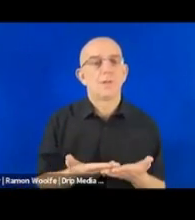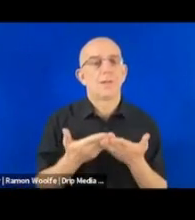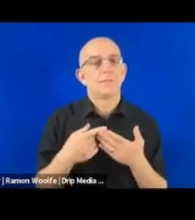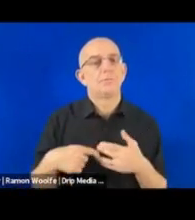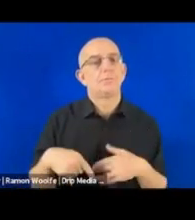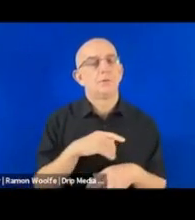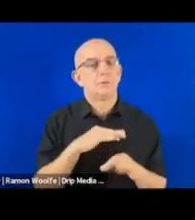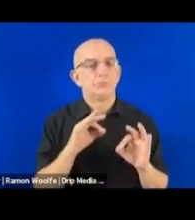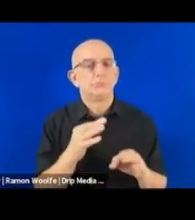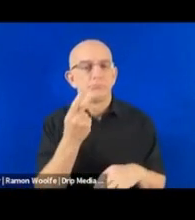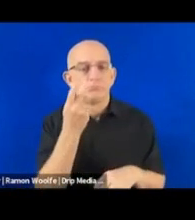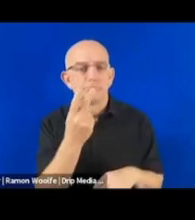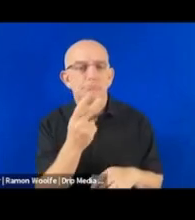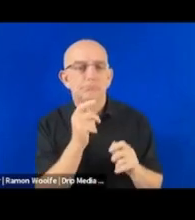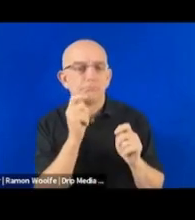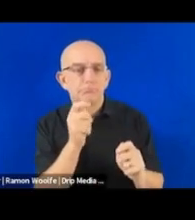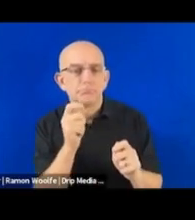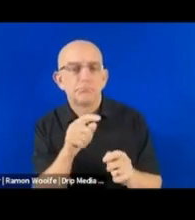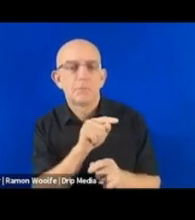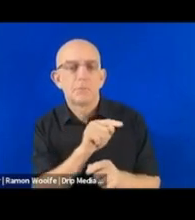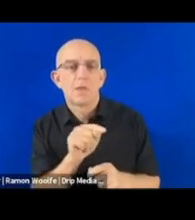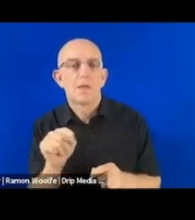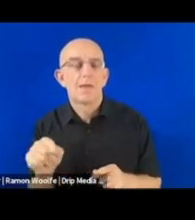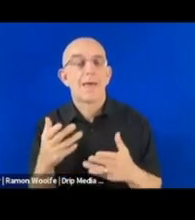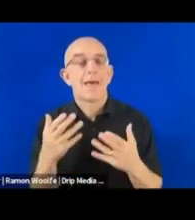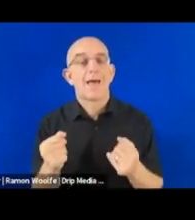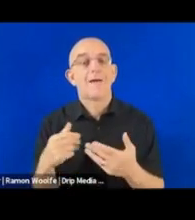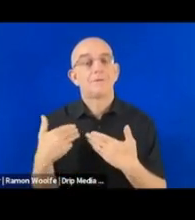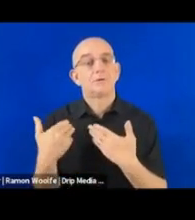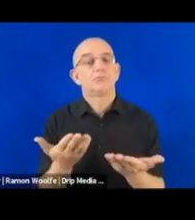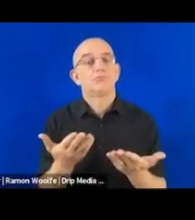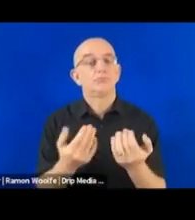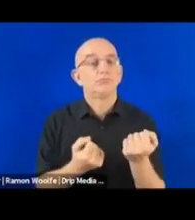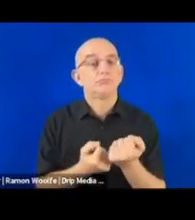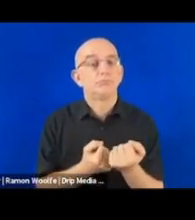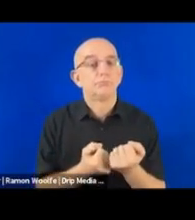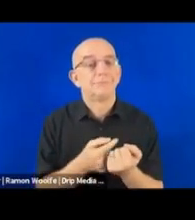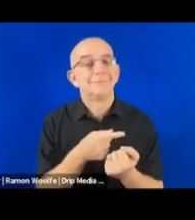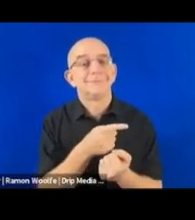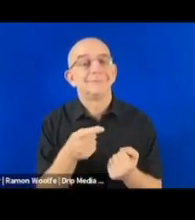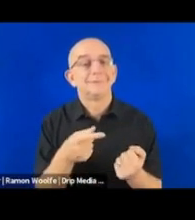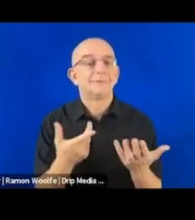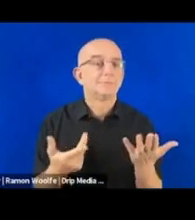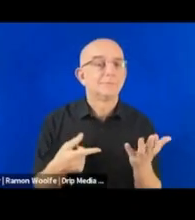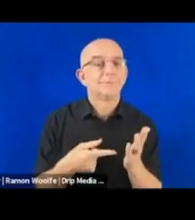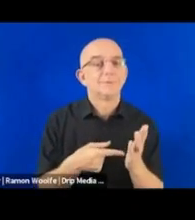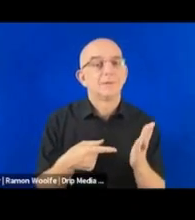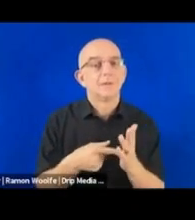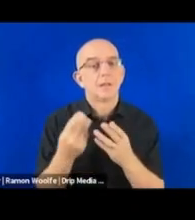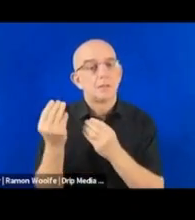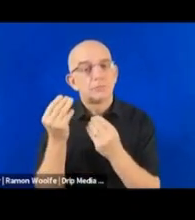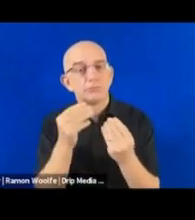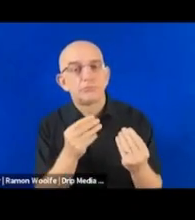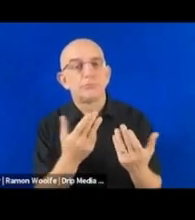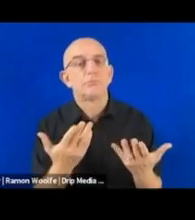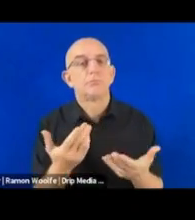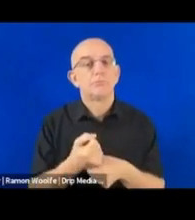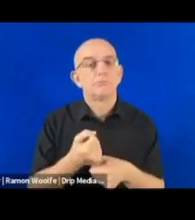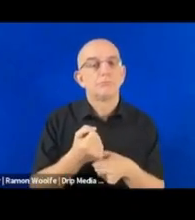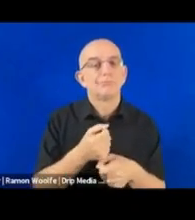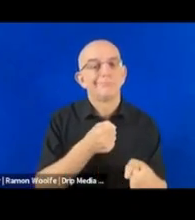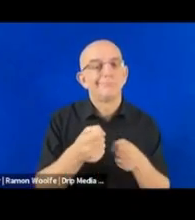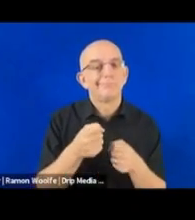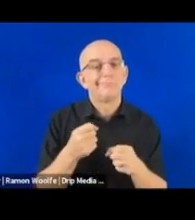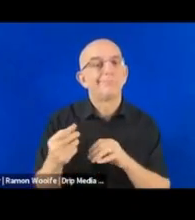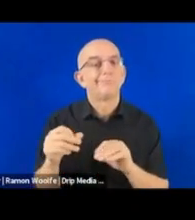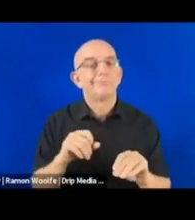So now the partnership, now focusing on the partnership that we as an institution have had with